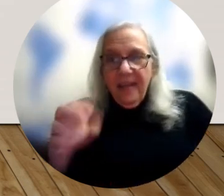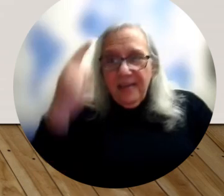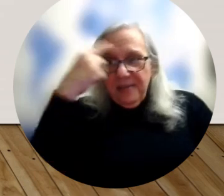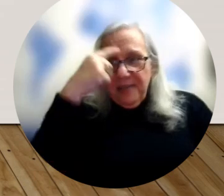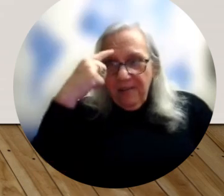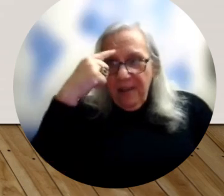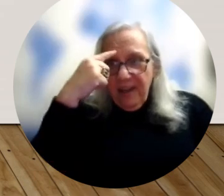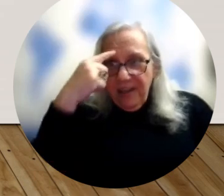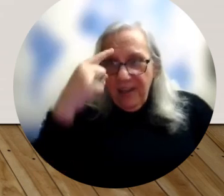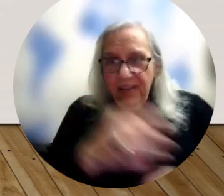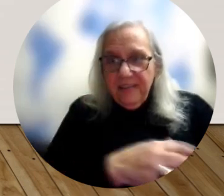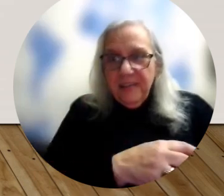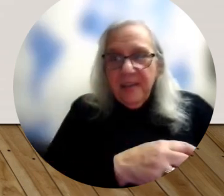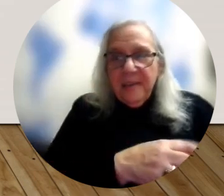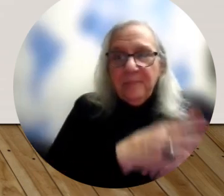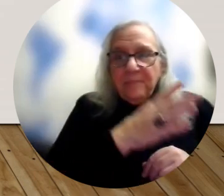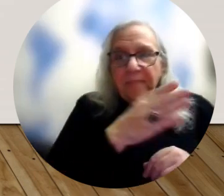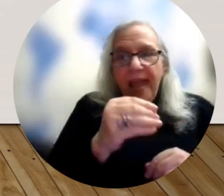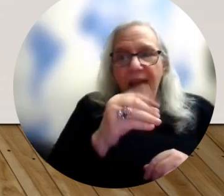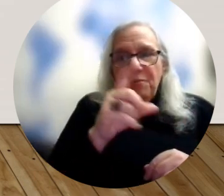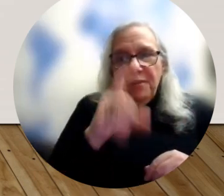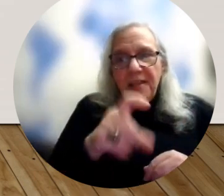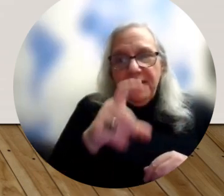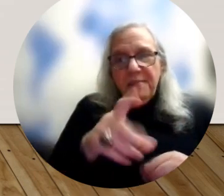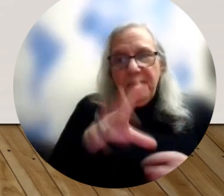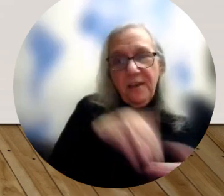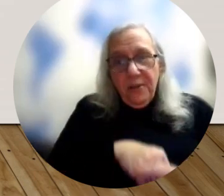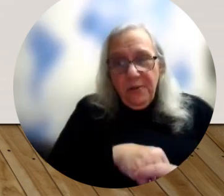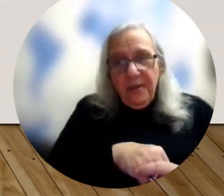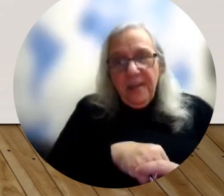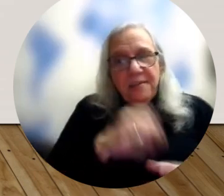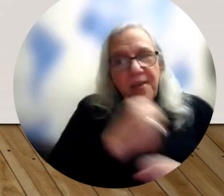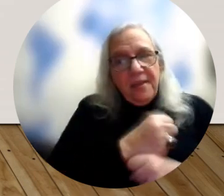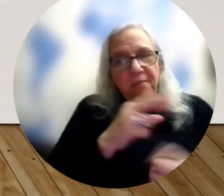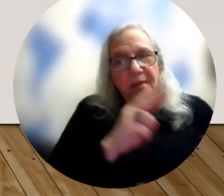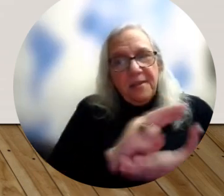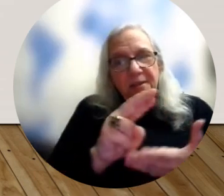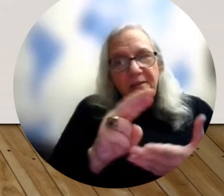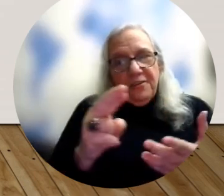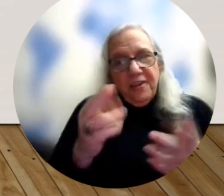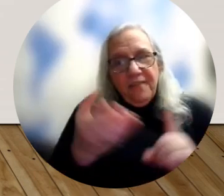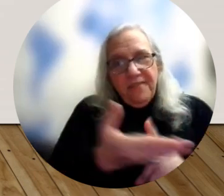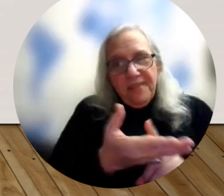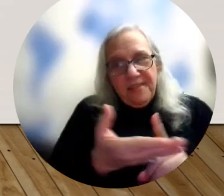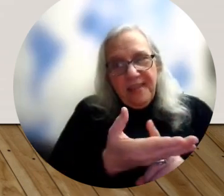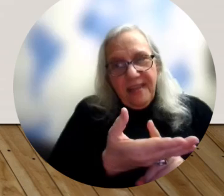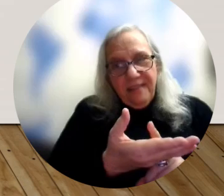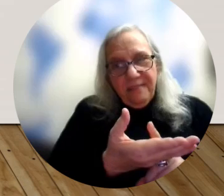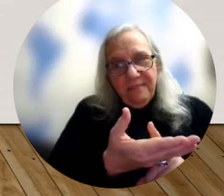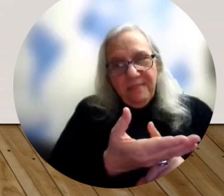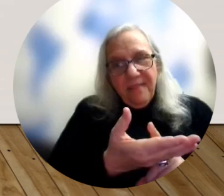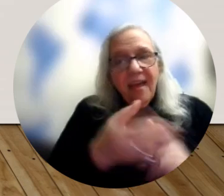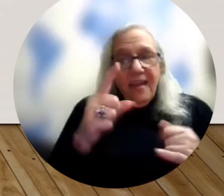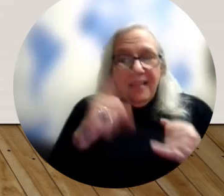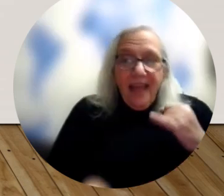quantitative considerations and will need to be included to make the research